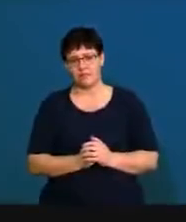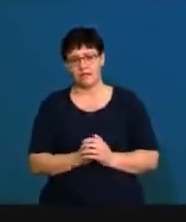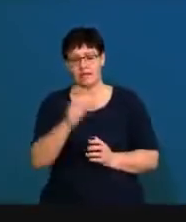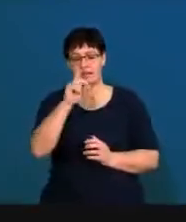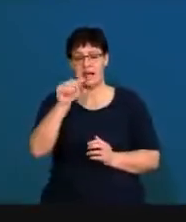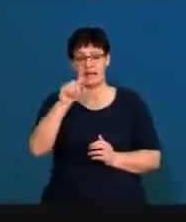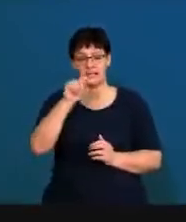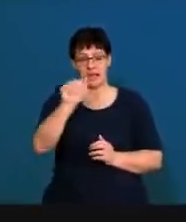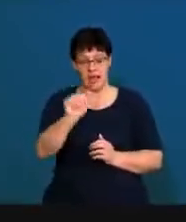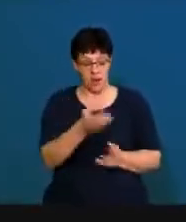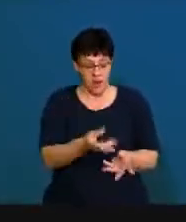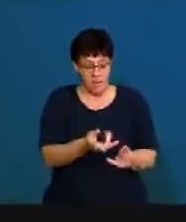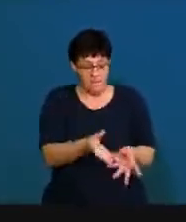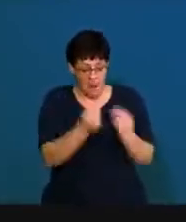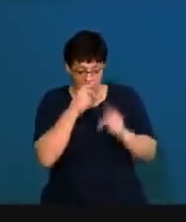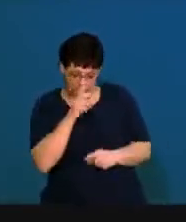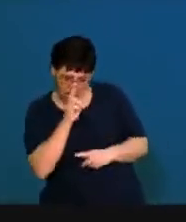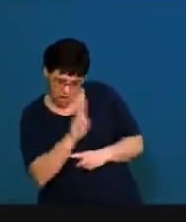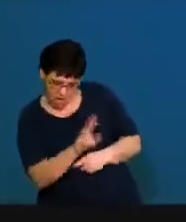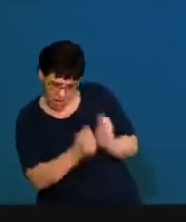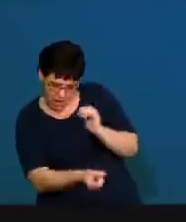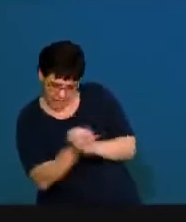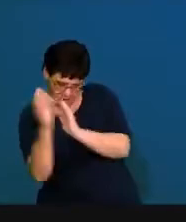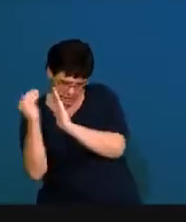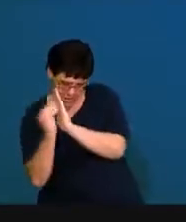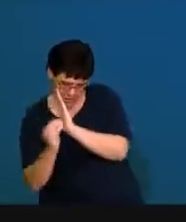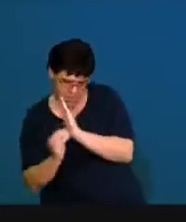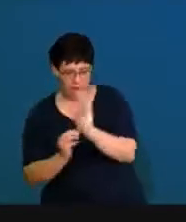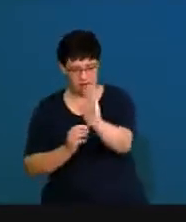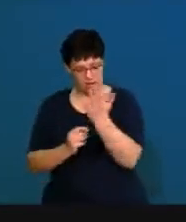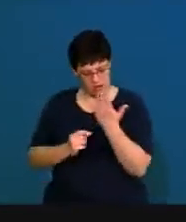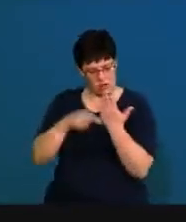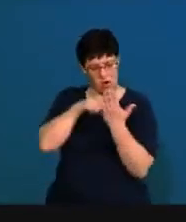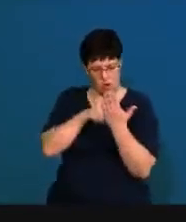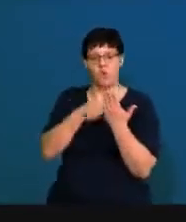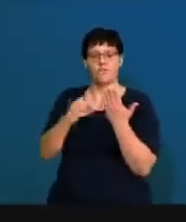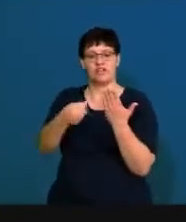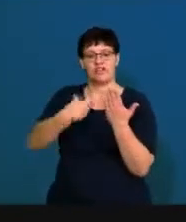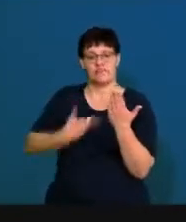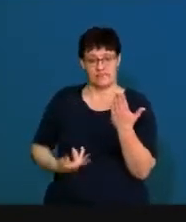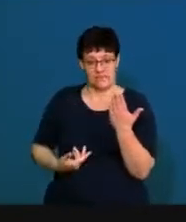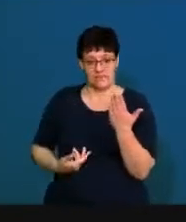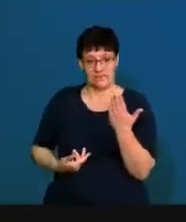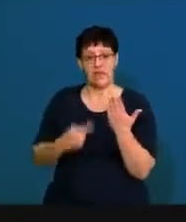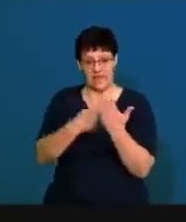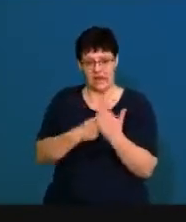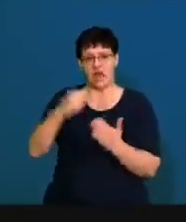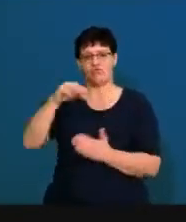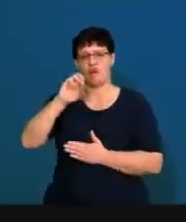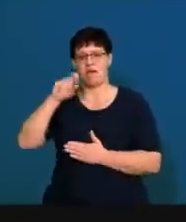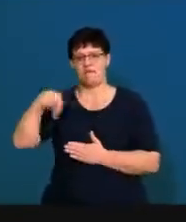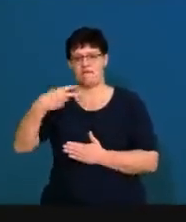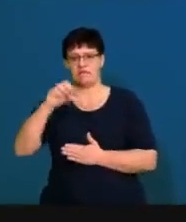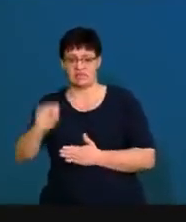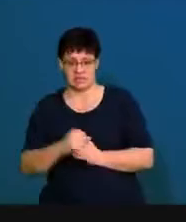data are obtained from experiments may be given to us. Then this takes us to the graphs. So